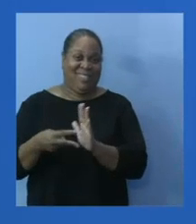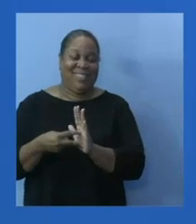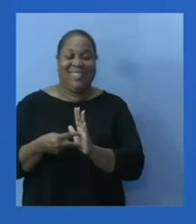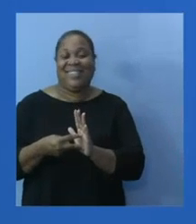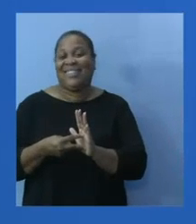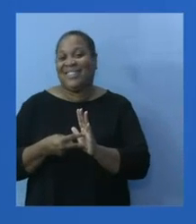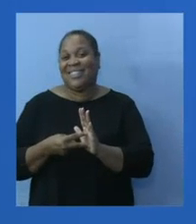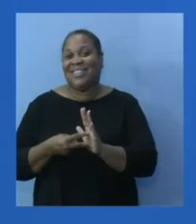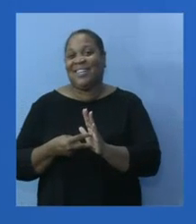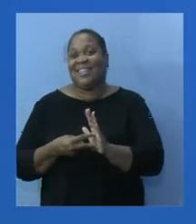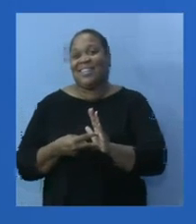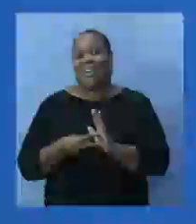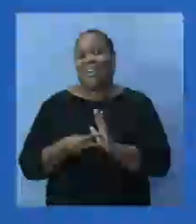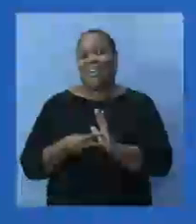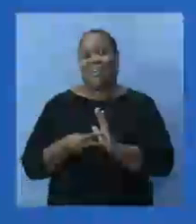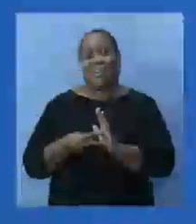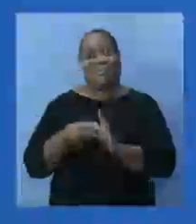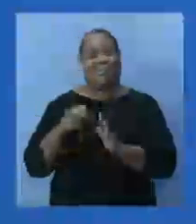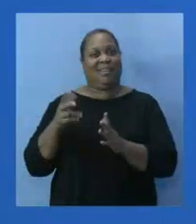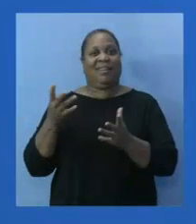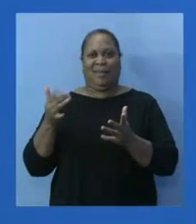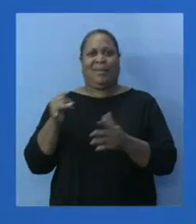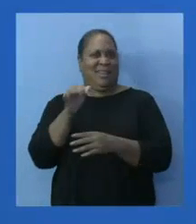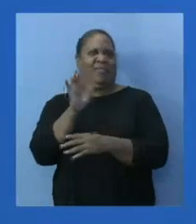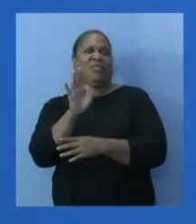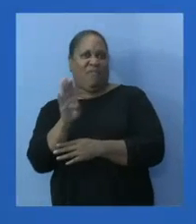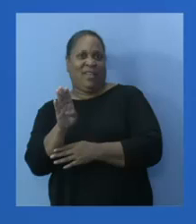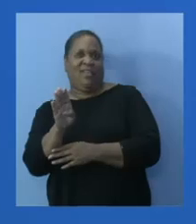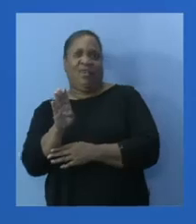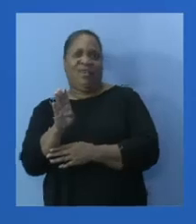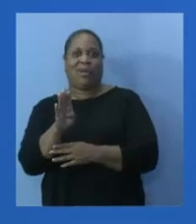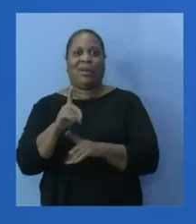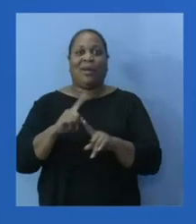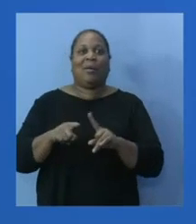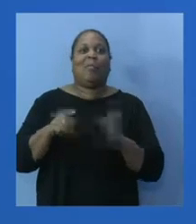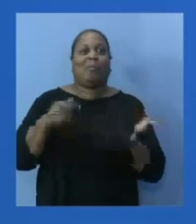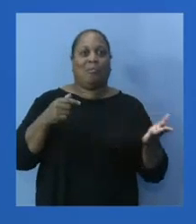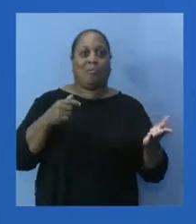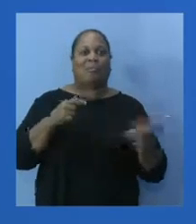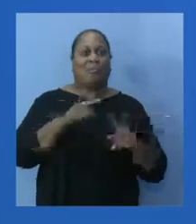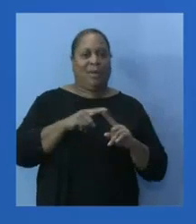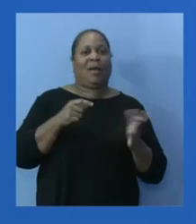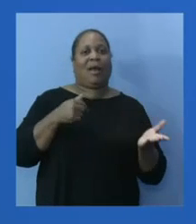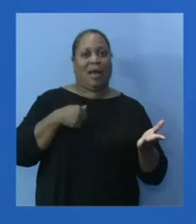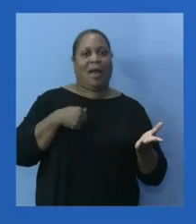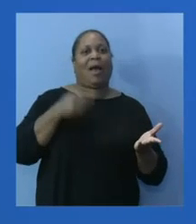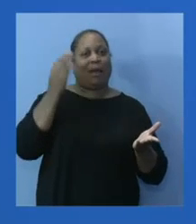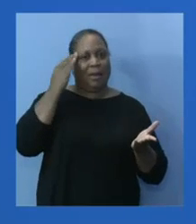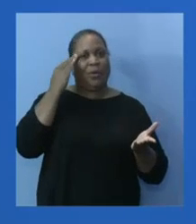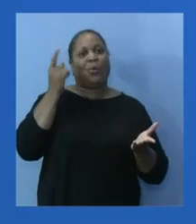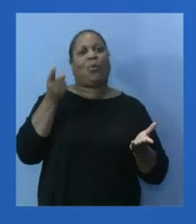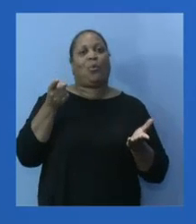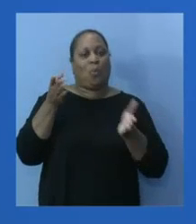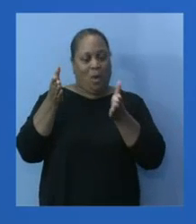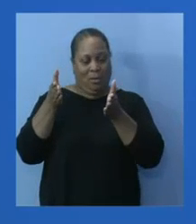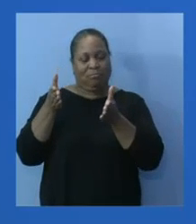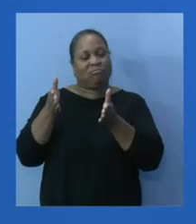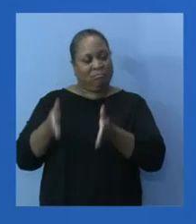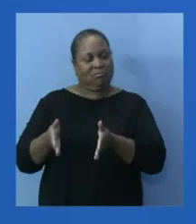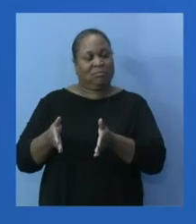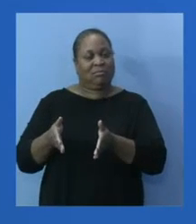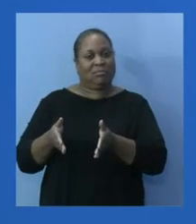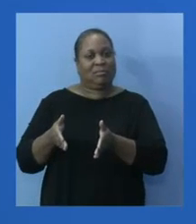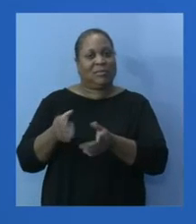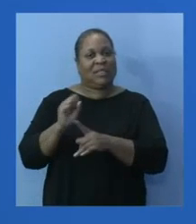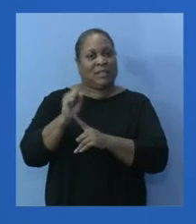and that was on That's Facebook. actually not. Well, in any don't event, believe it's just the only one, but yeah. I'm personally aware of one particular case, and as I